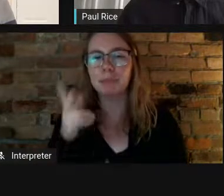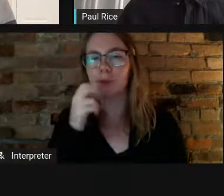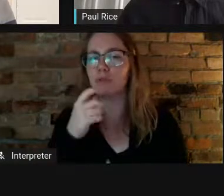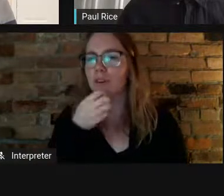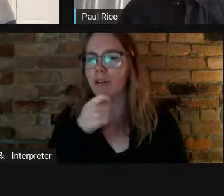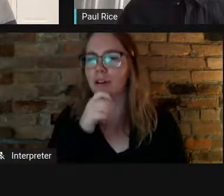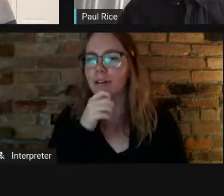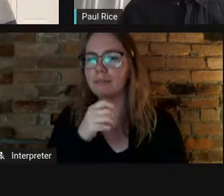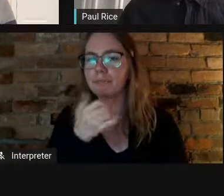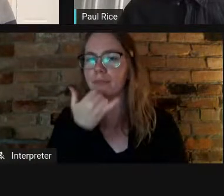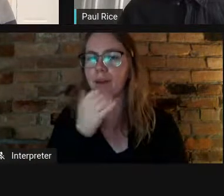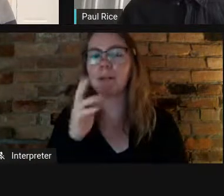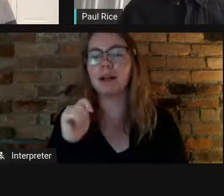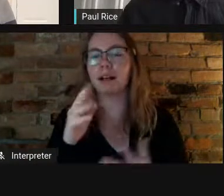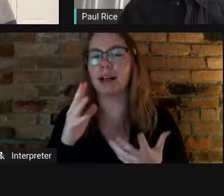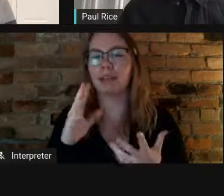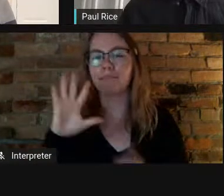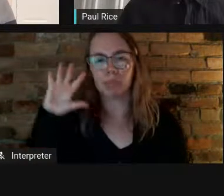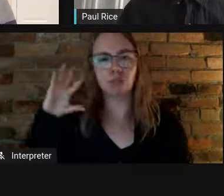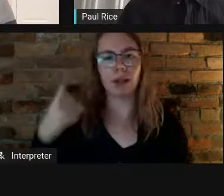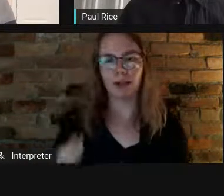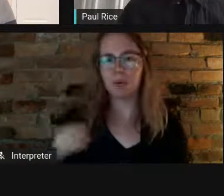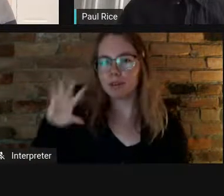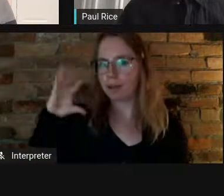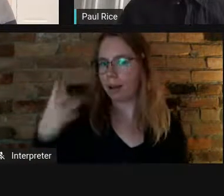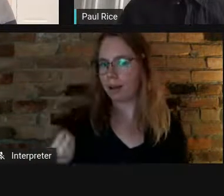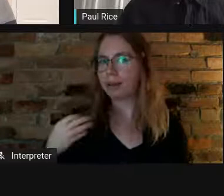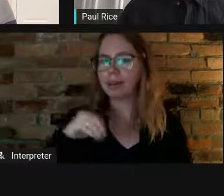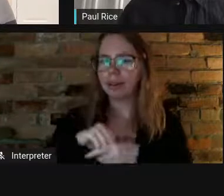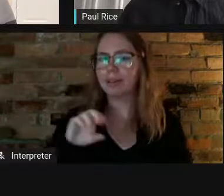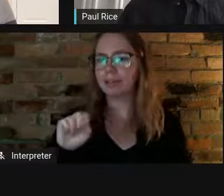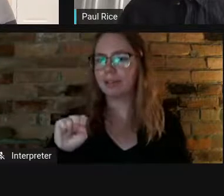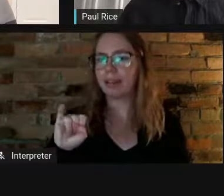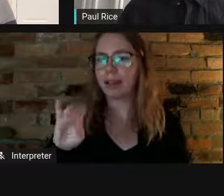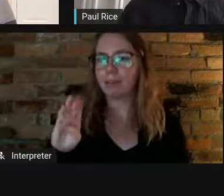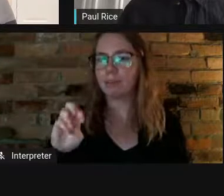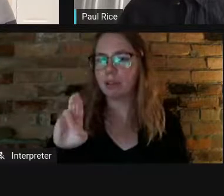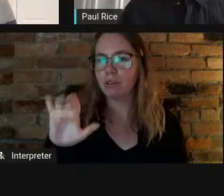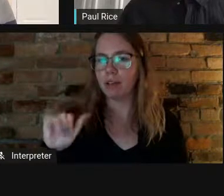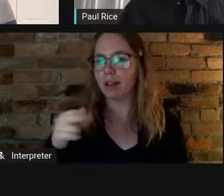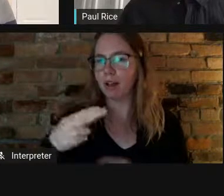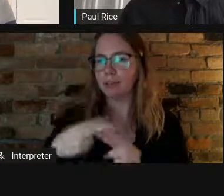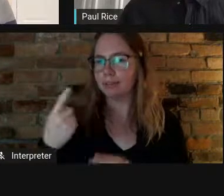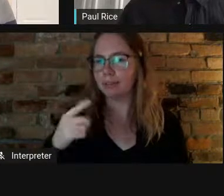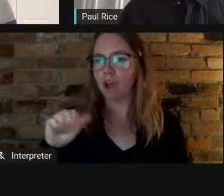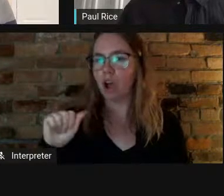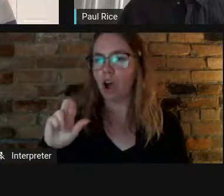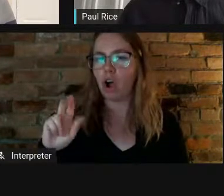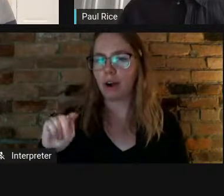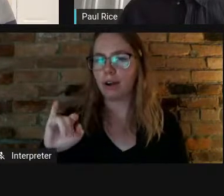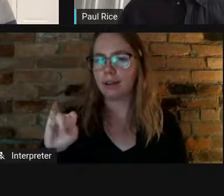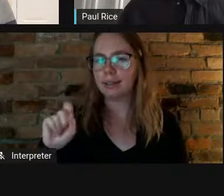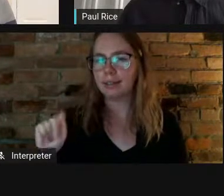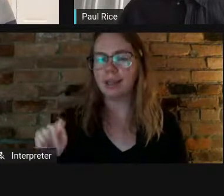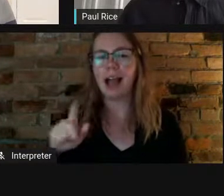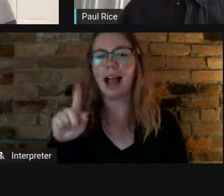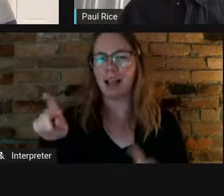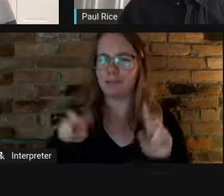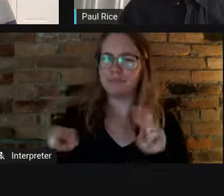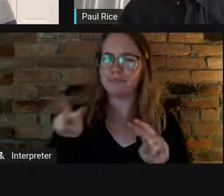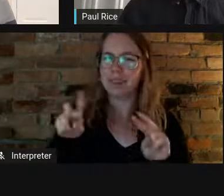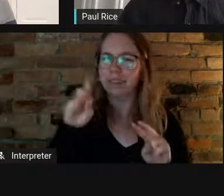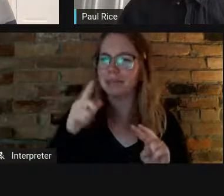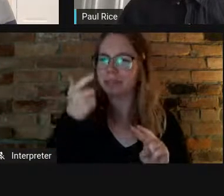little, I wasn't sure what was going on, because I feel like they seem to live freely as